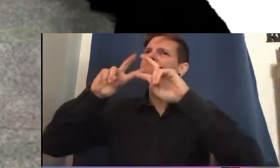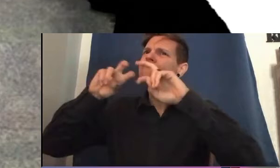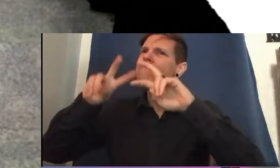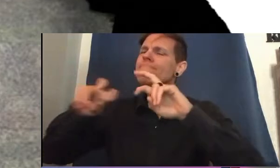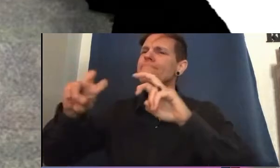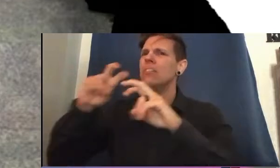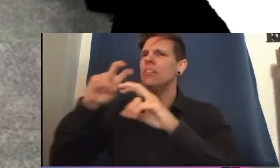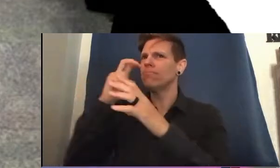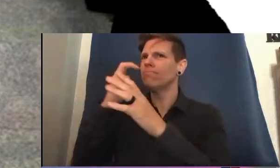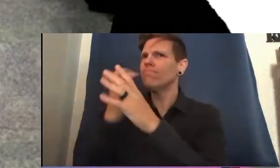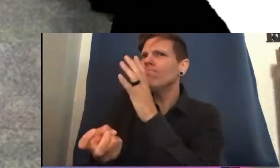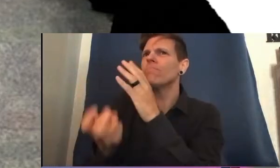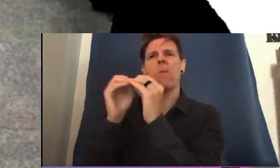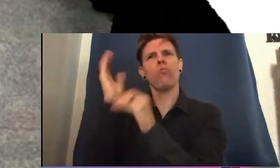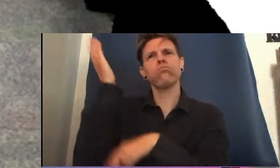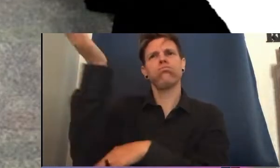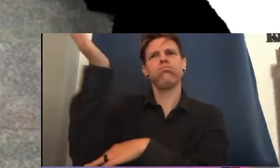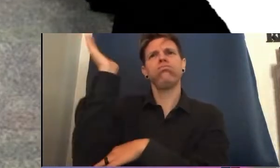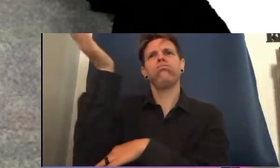of those aspects.